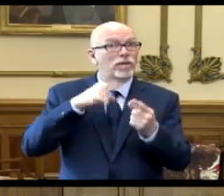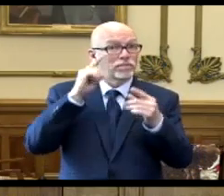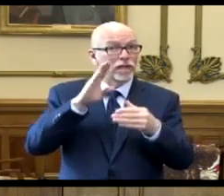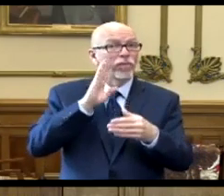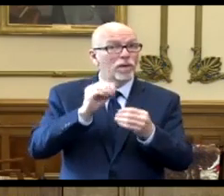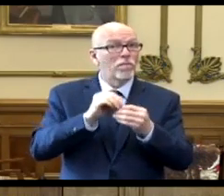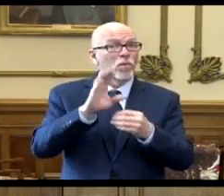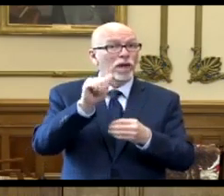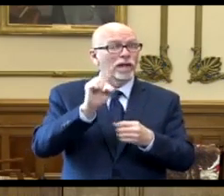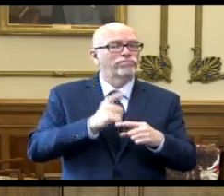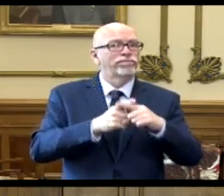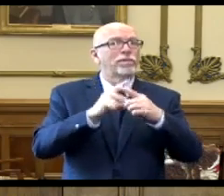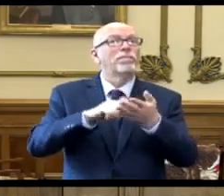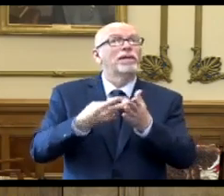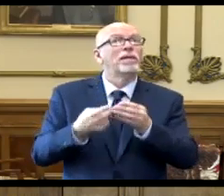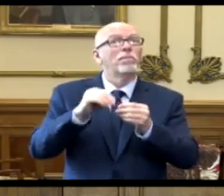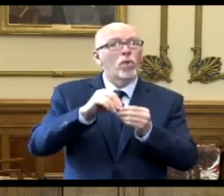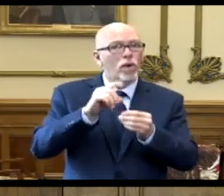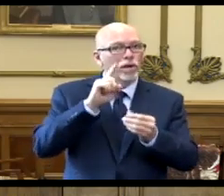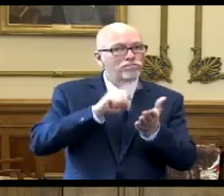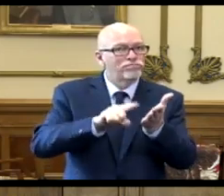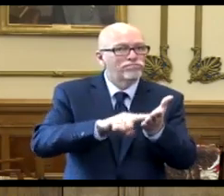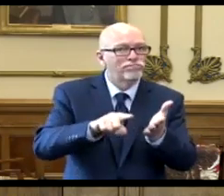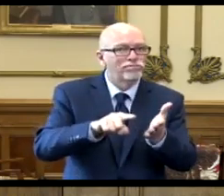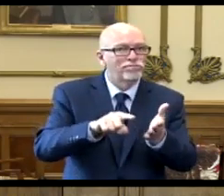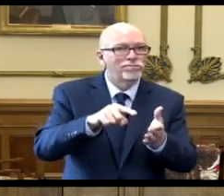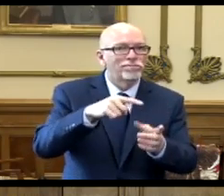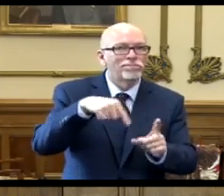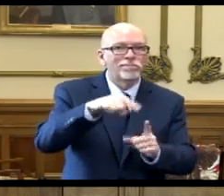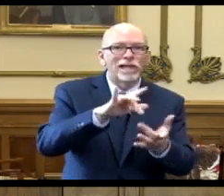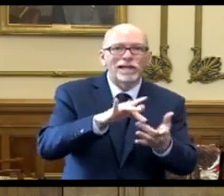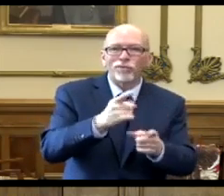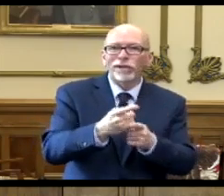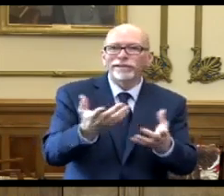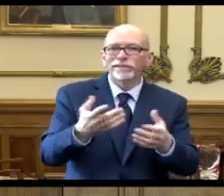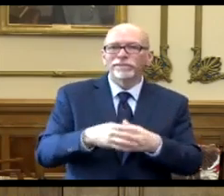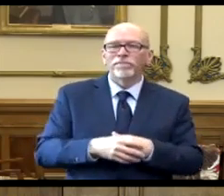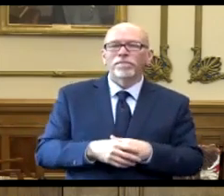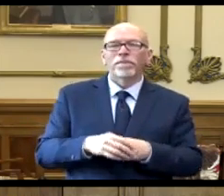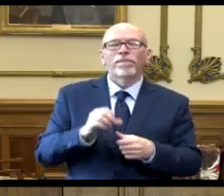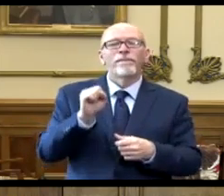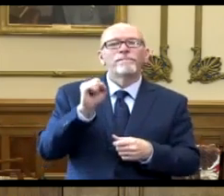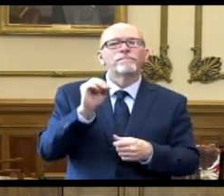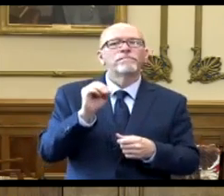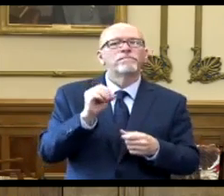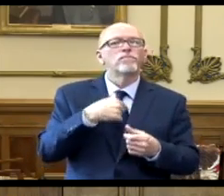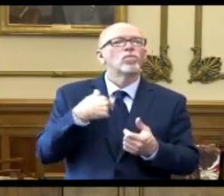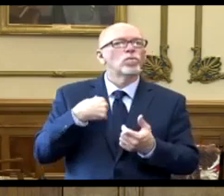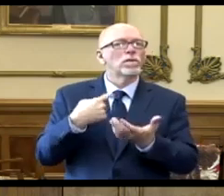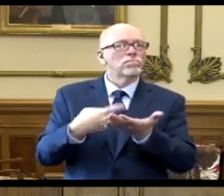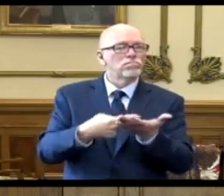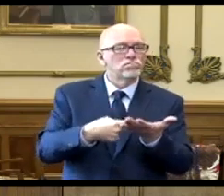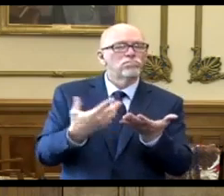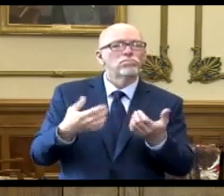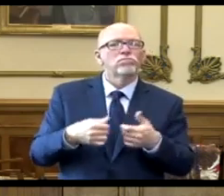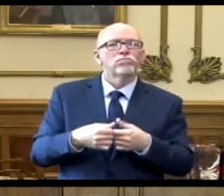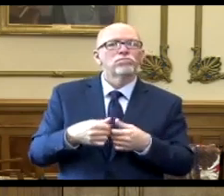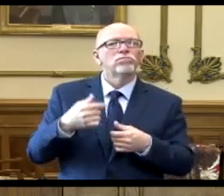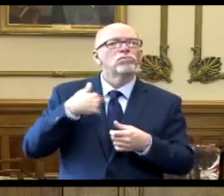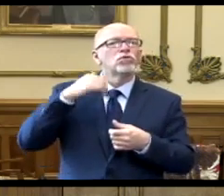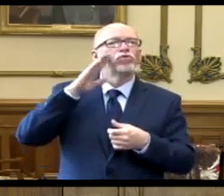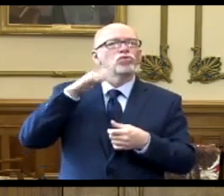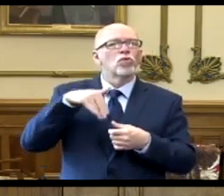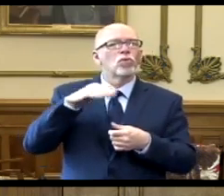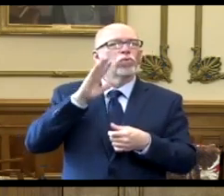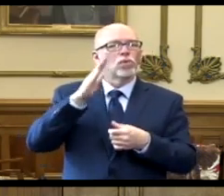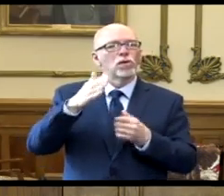which will bring more contact tracing about, correct? Correct. Yeah. So as we talk about this, and we know that it's going to get